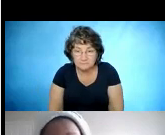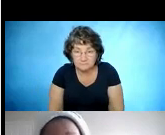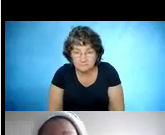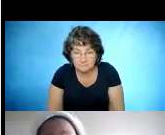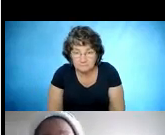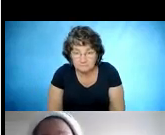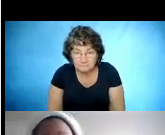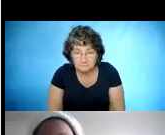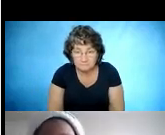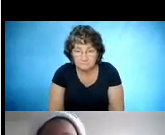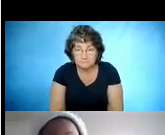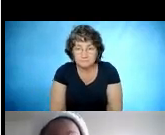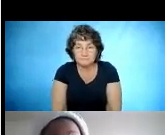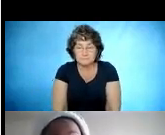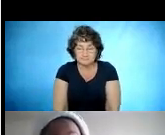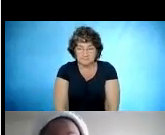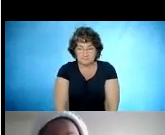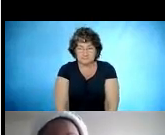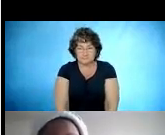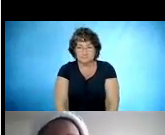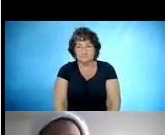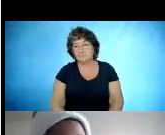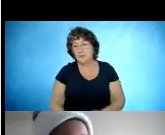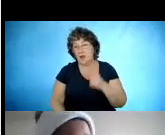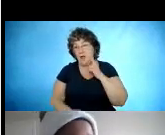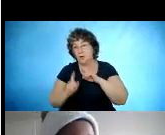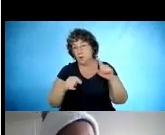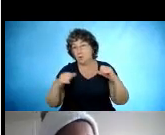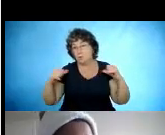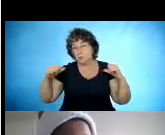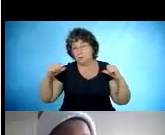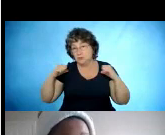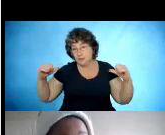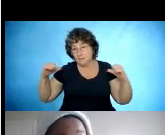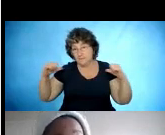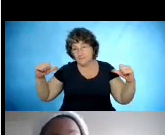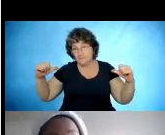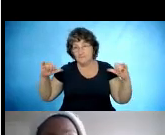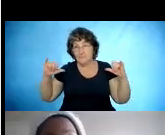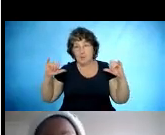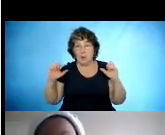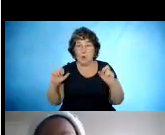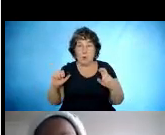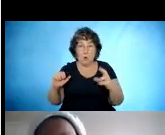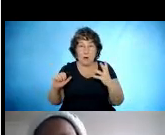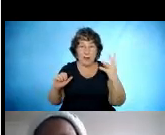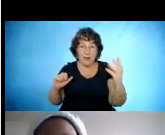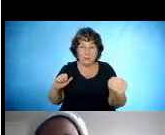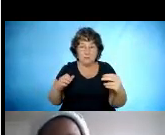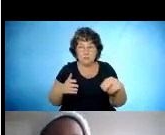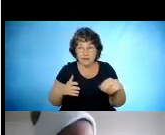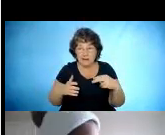go out to go to gym or go out to dance